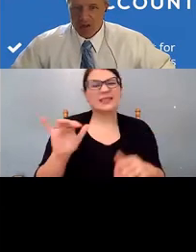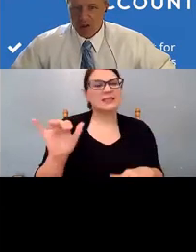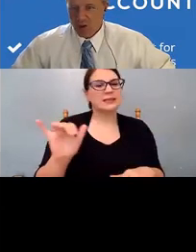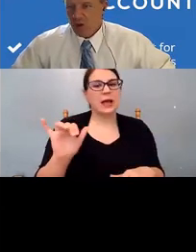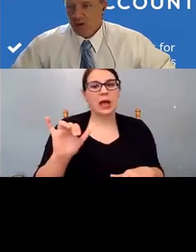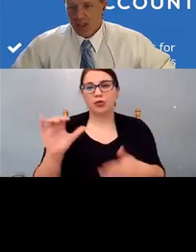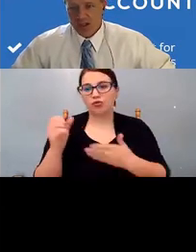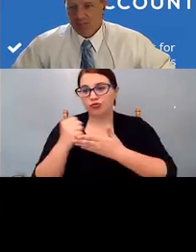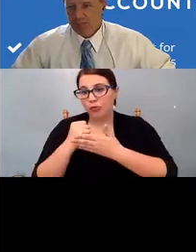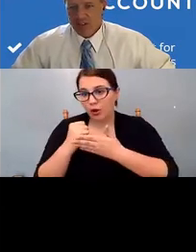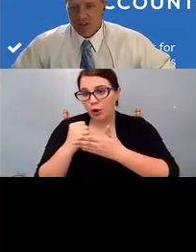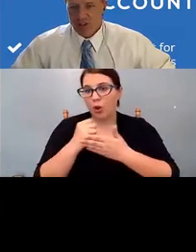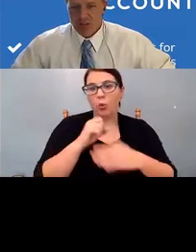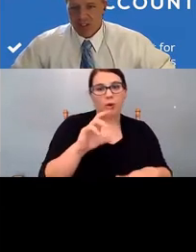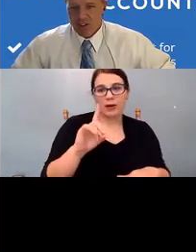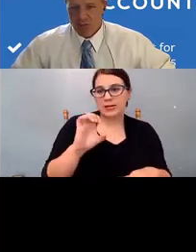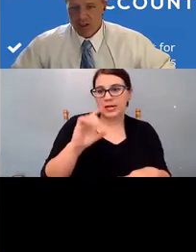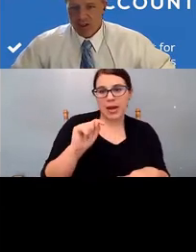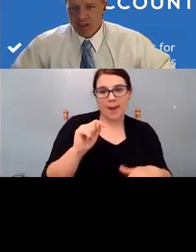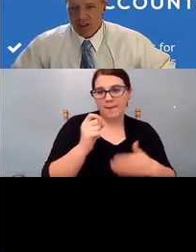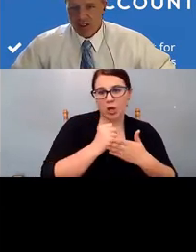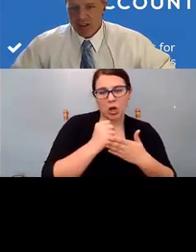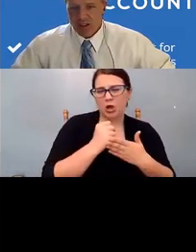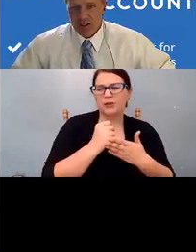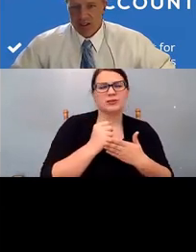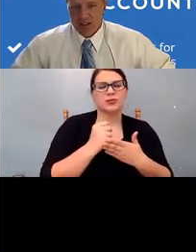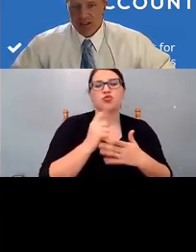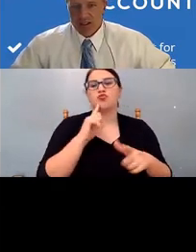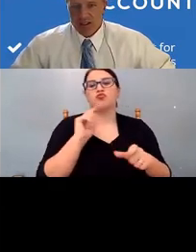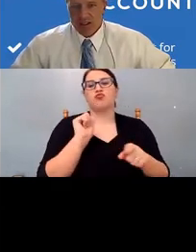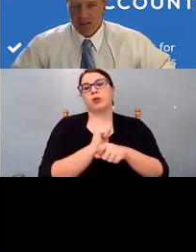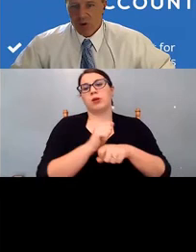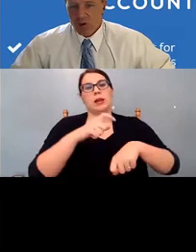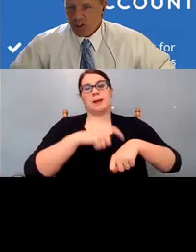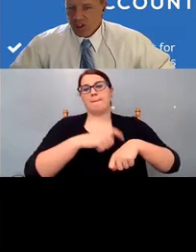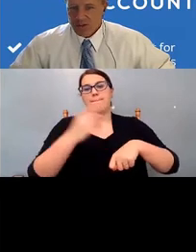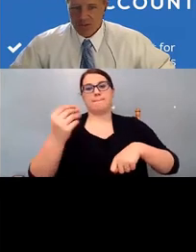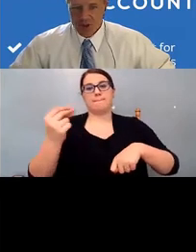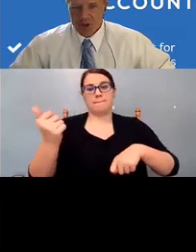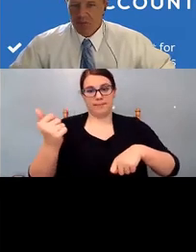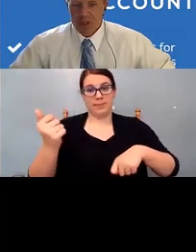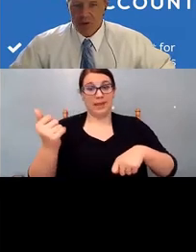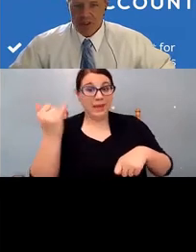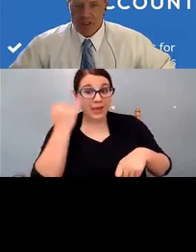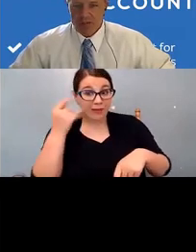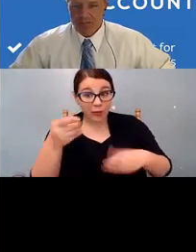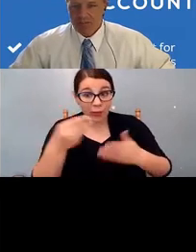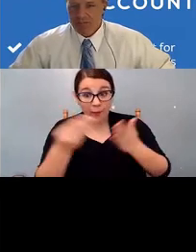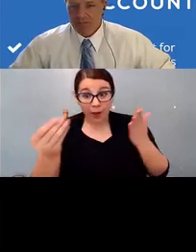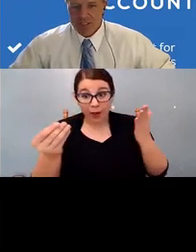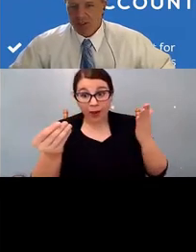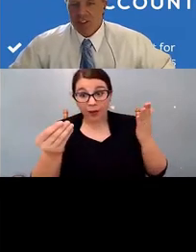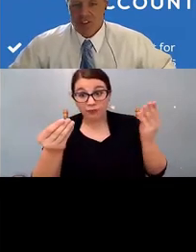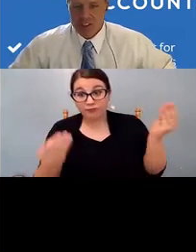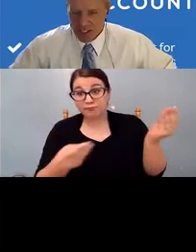card, they're real time. As soon as the money is spent at the location, probably within 60 seconds,